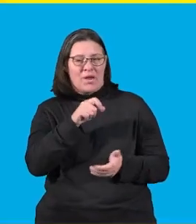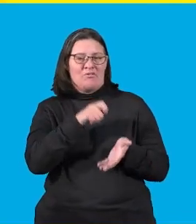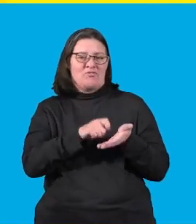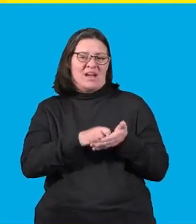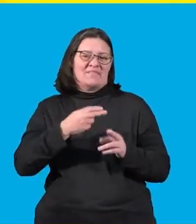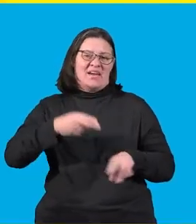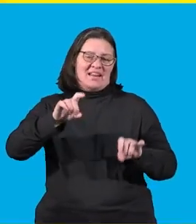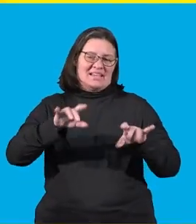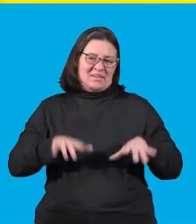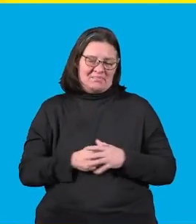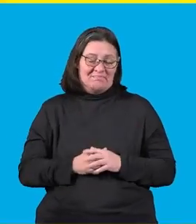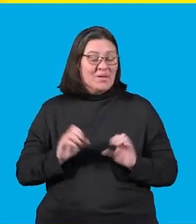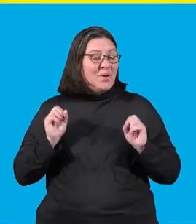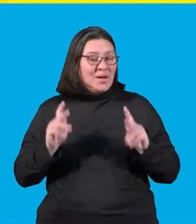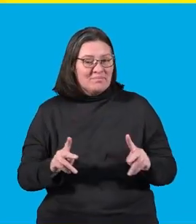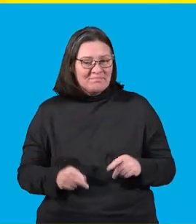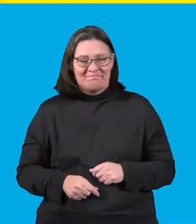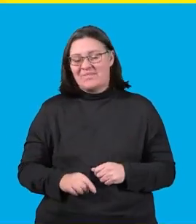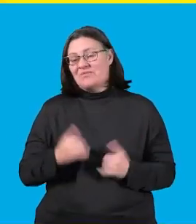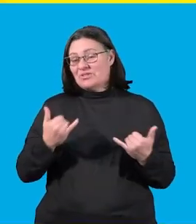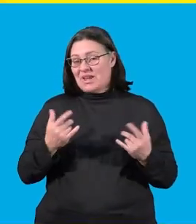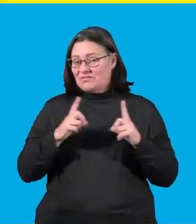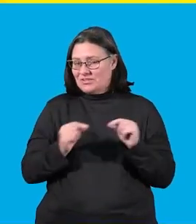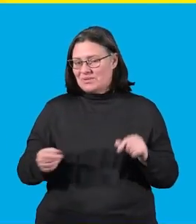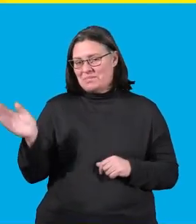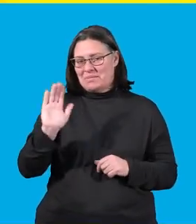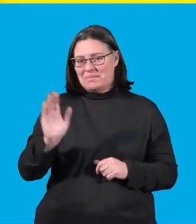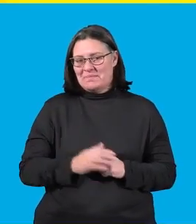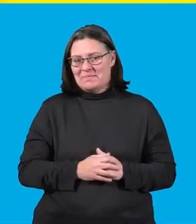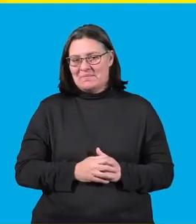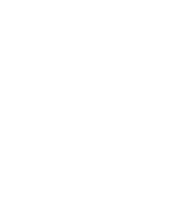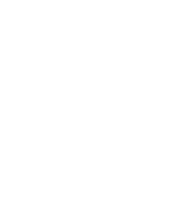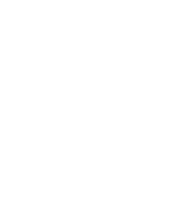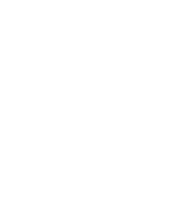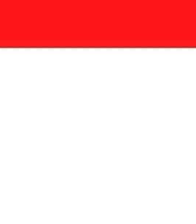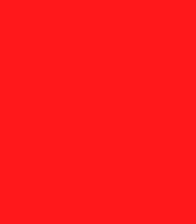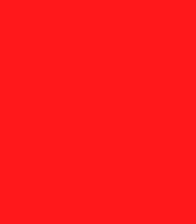sit down to write those exams. All right, guys, that's it for today. Cheers.